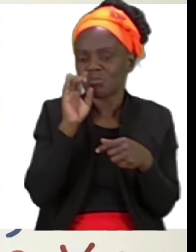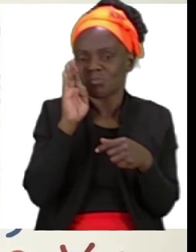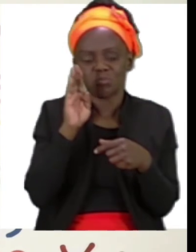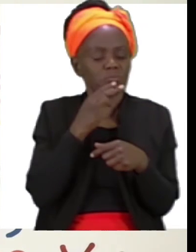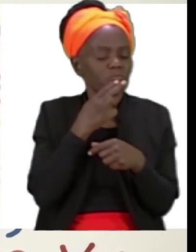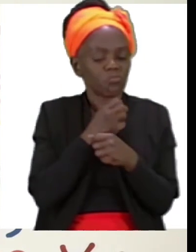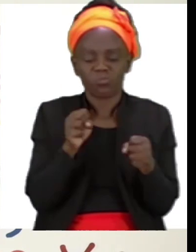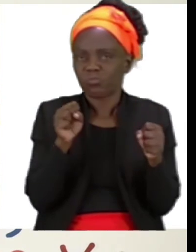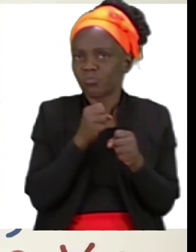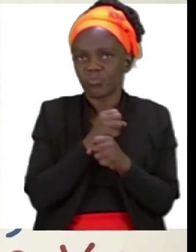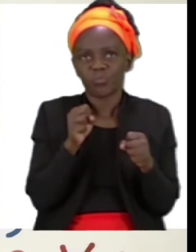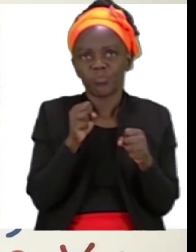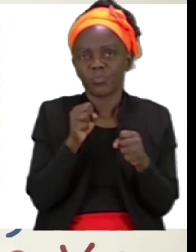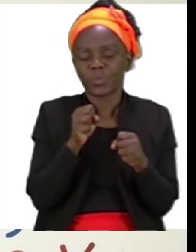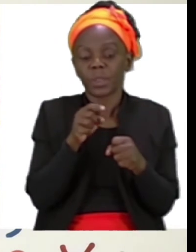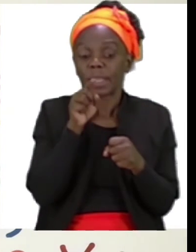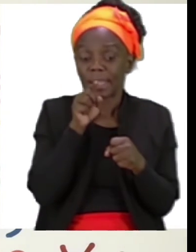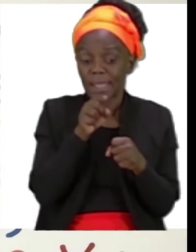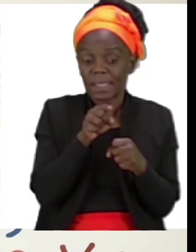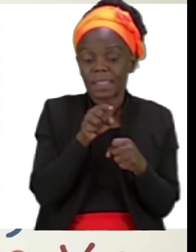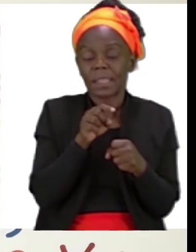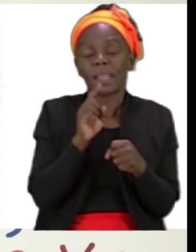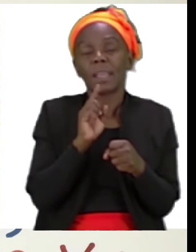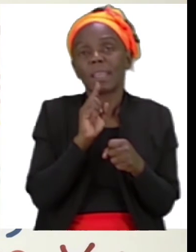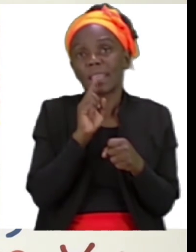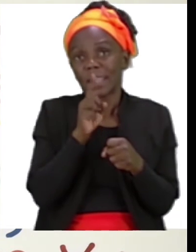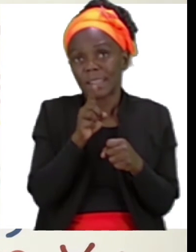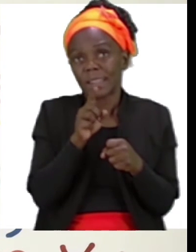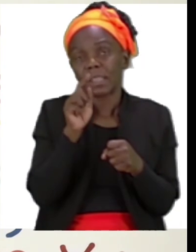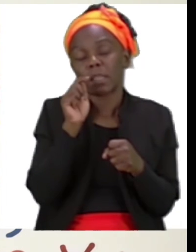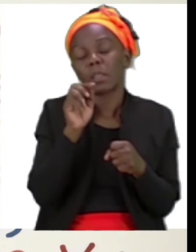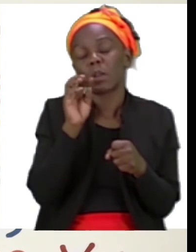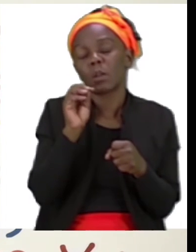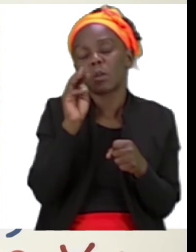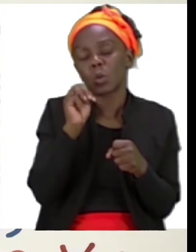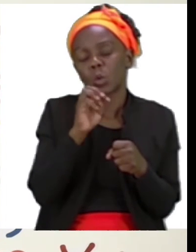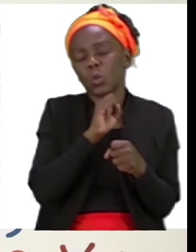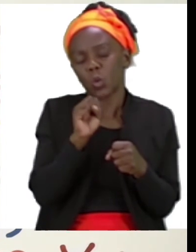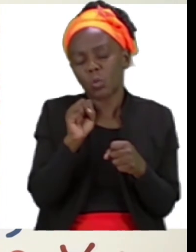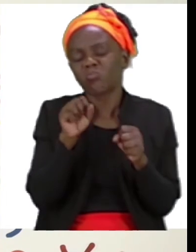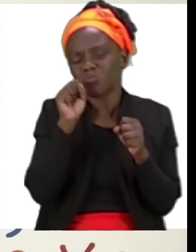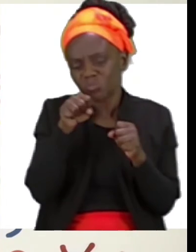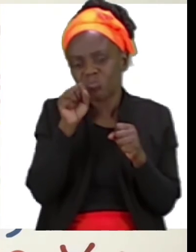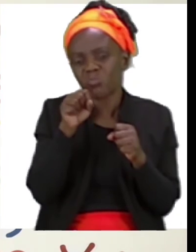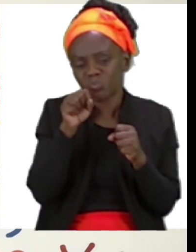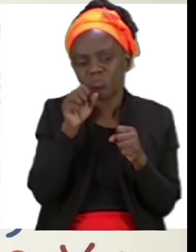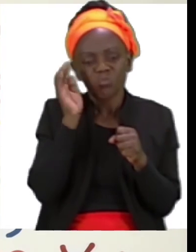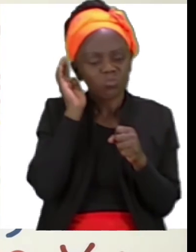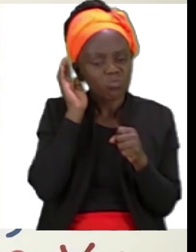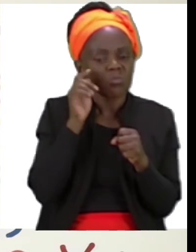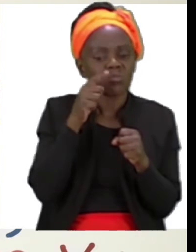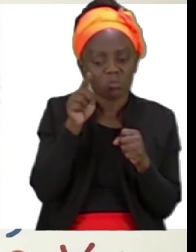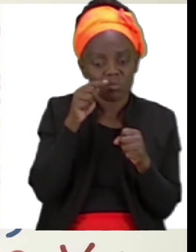to say it is Tom's. Yes, that sounds right. So we are going to